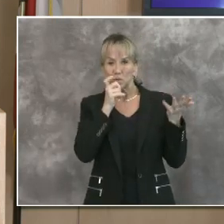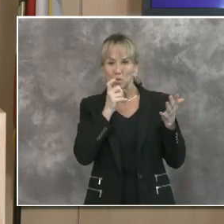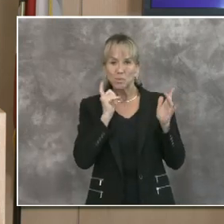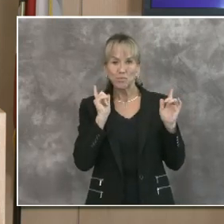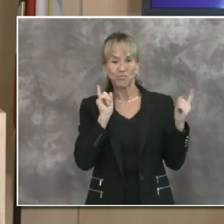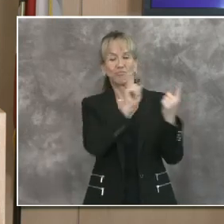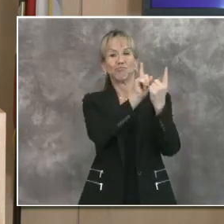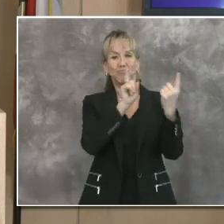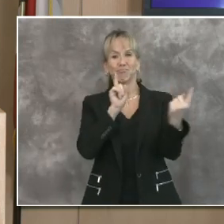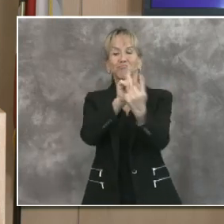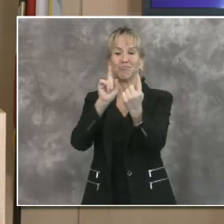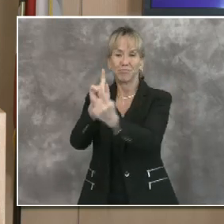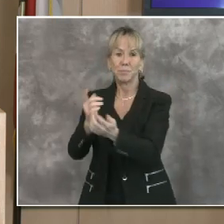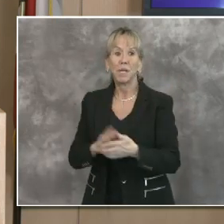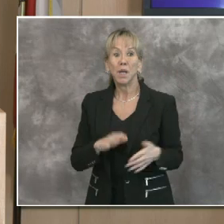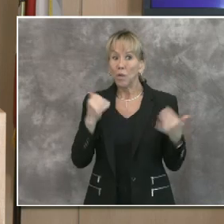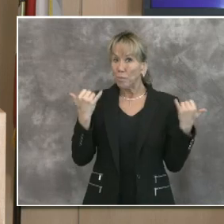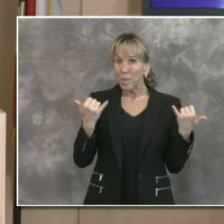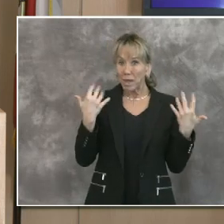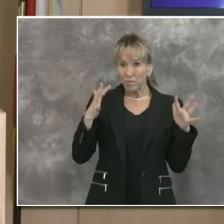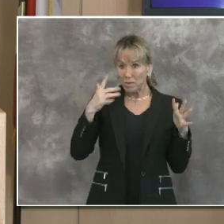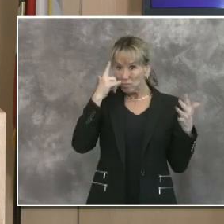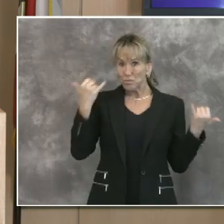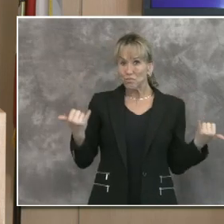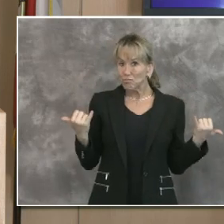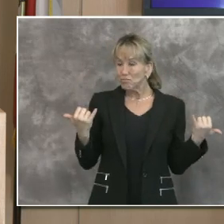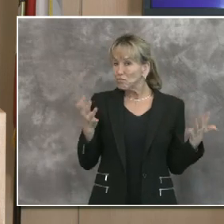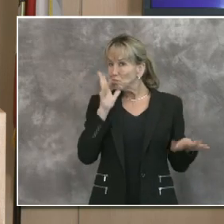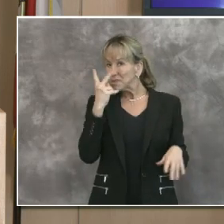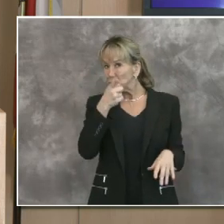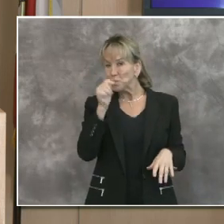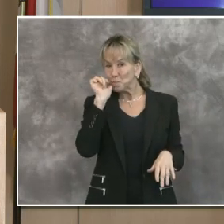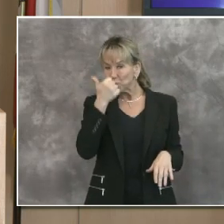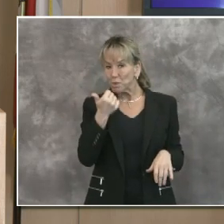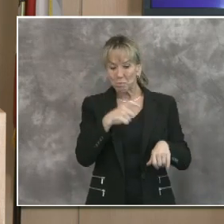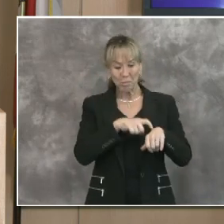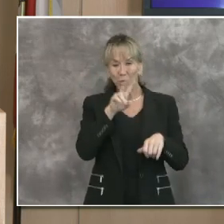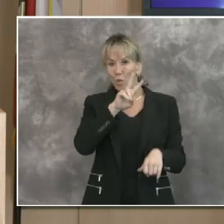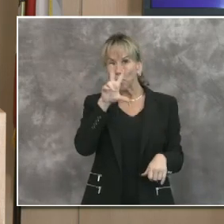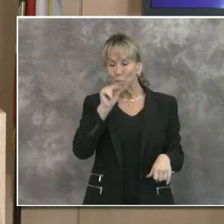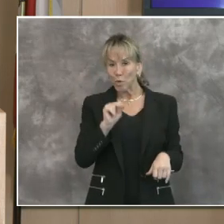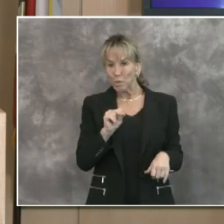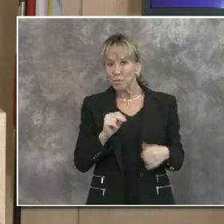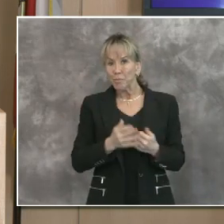lines. So with that, it kind of covers it for today. We'll see you here tomorrow at 2:30. And